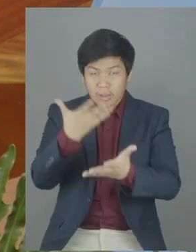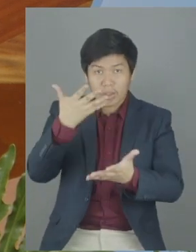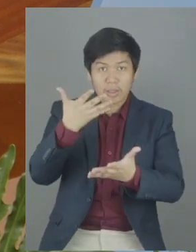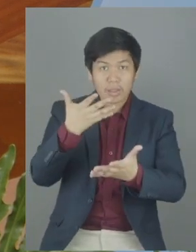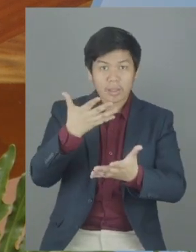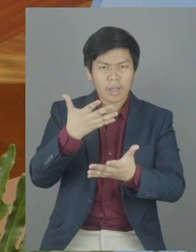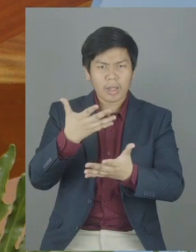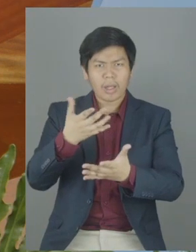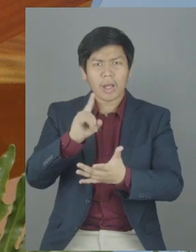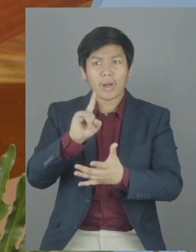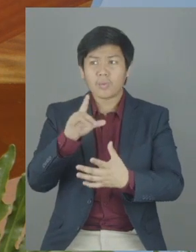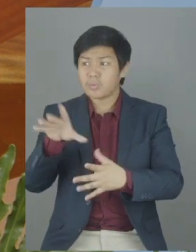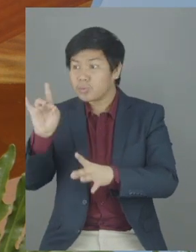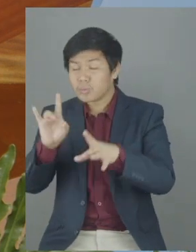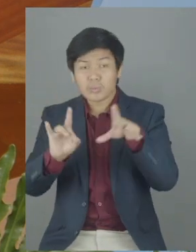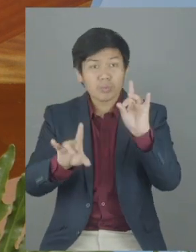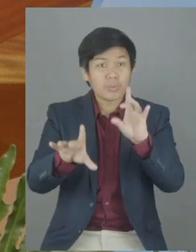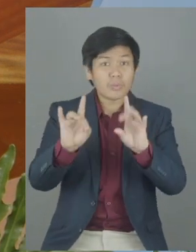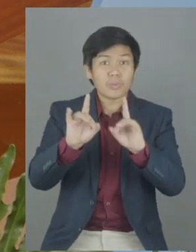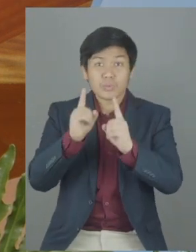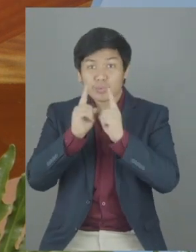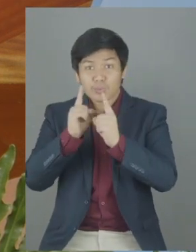welcome, who we talk to?